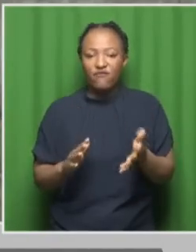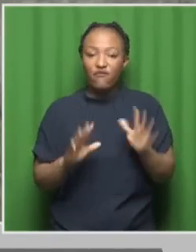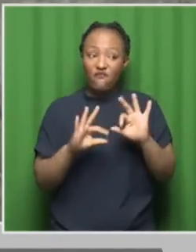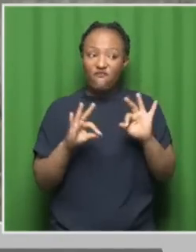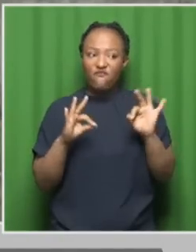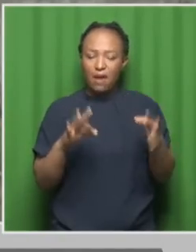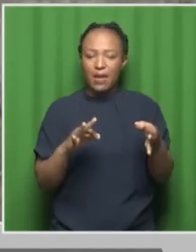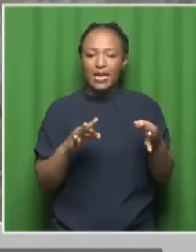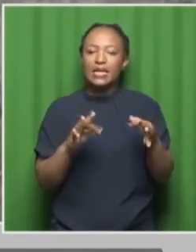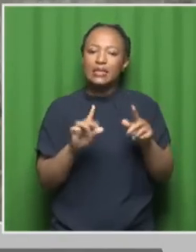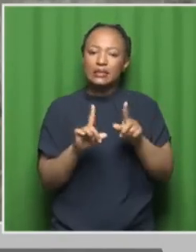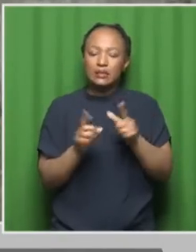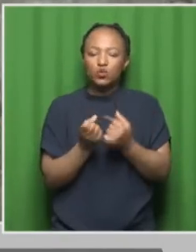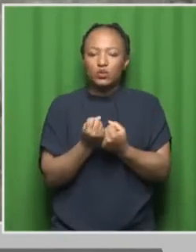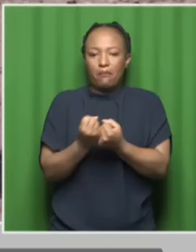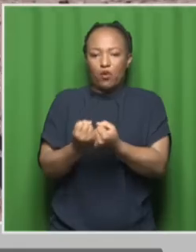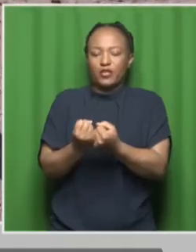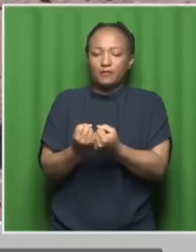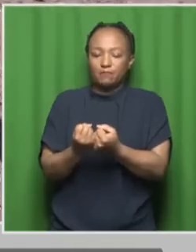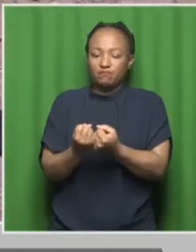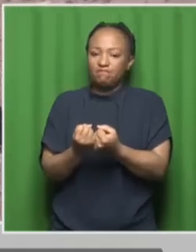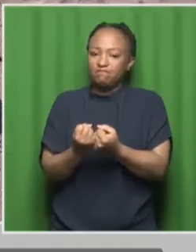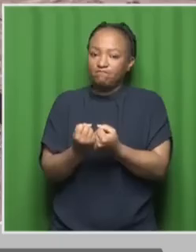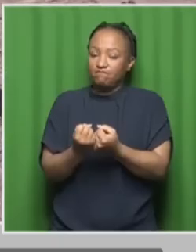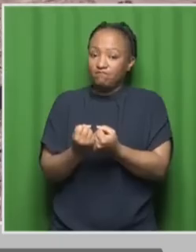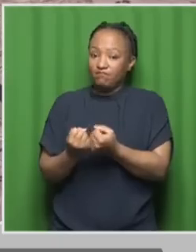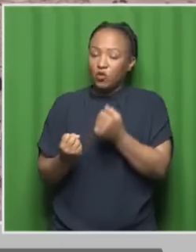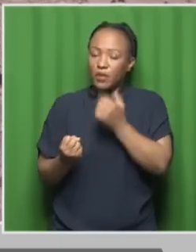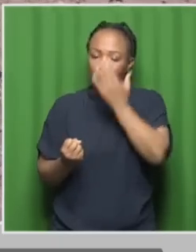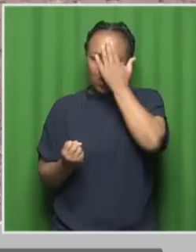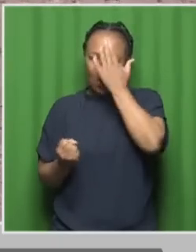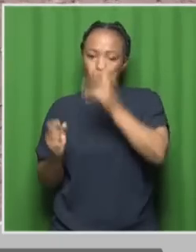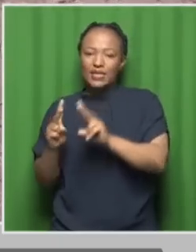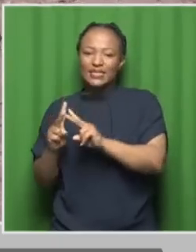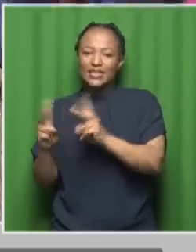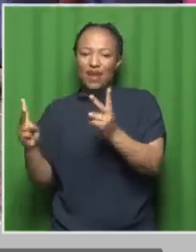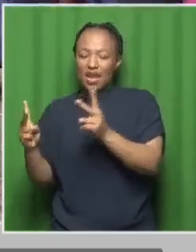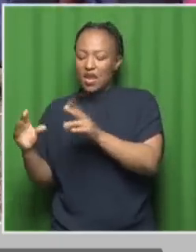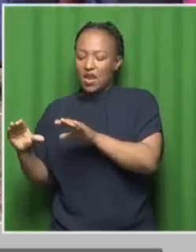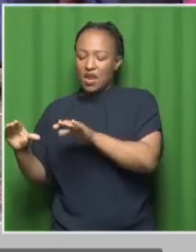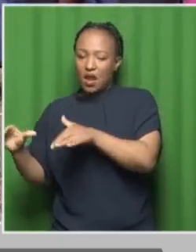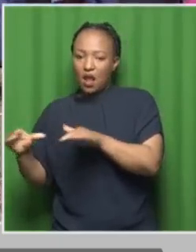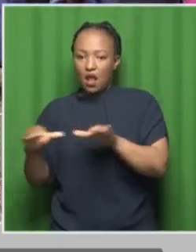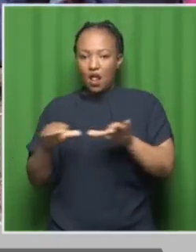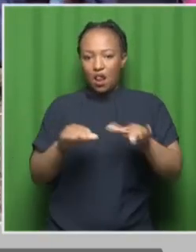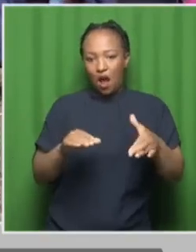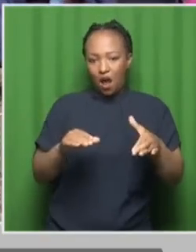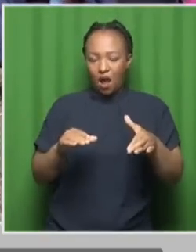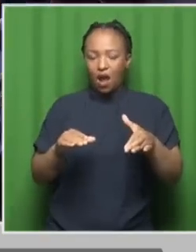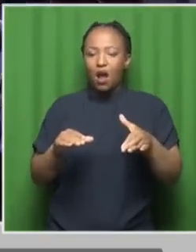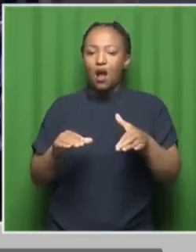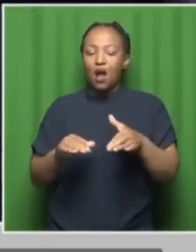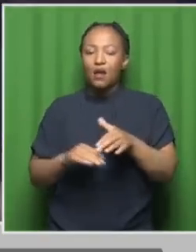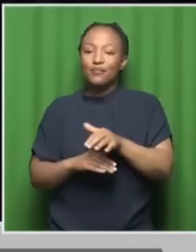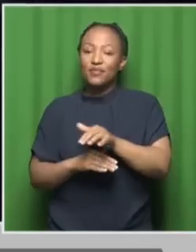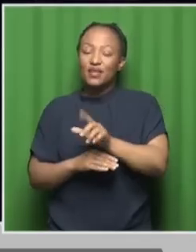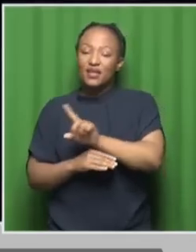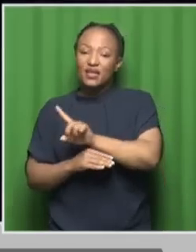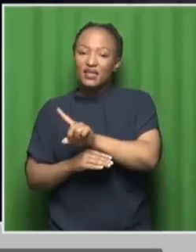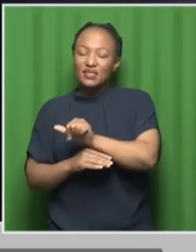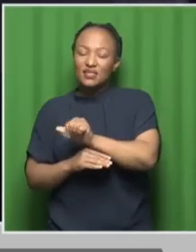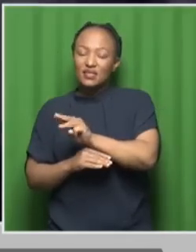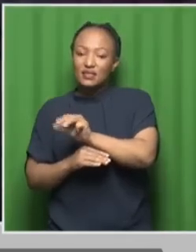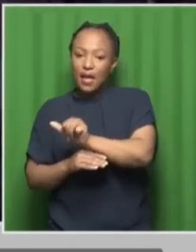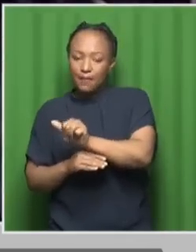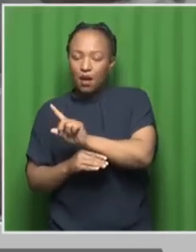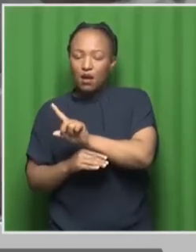is important to know that what is the difference between the Zamazama and artisanal miners. Yeah, there's a big